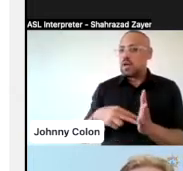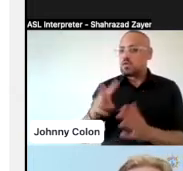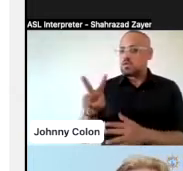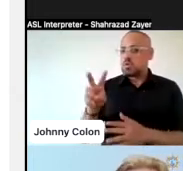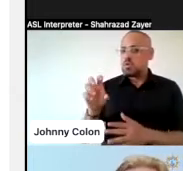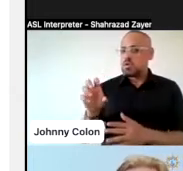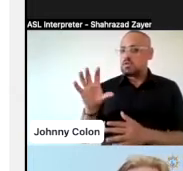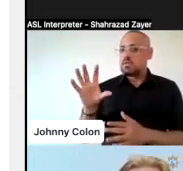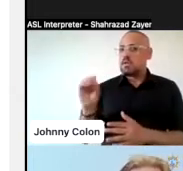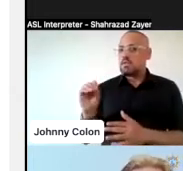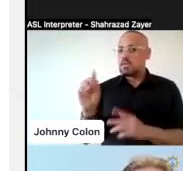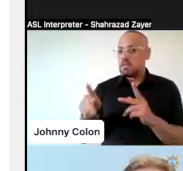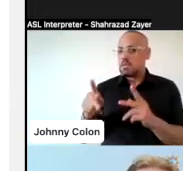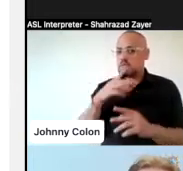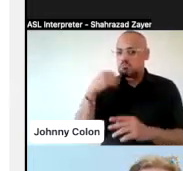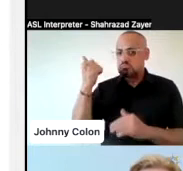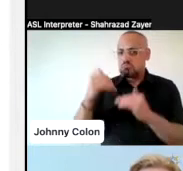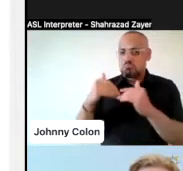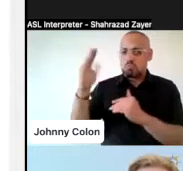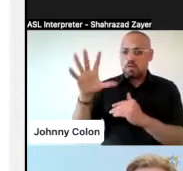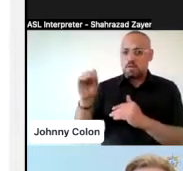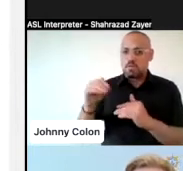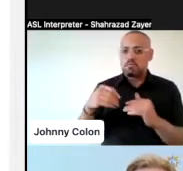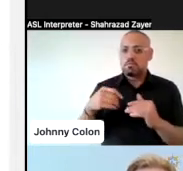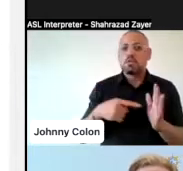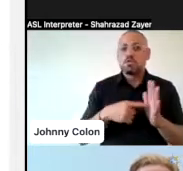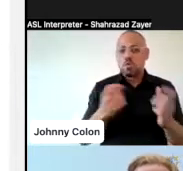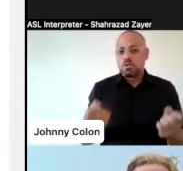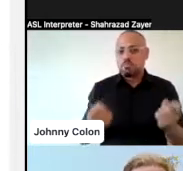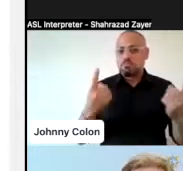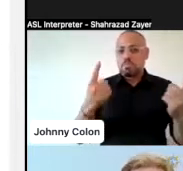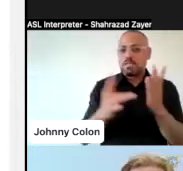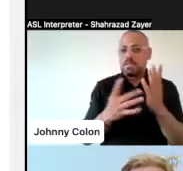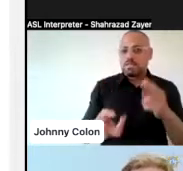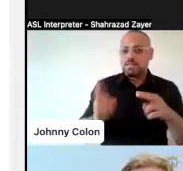2,250 folks over 50 showed spending on tech increased